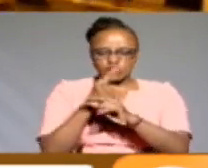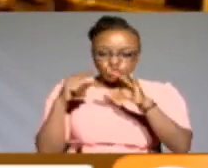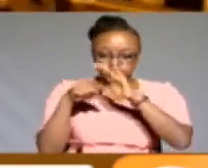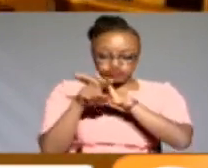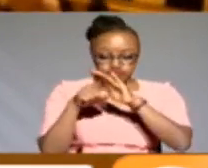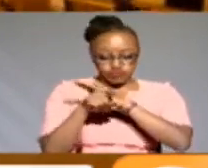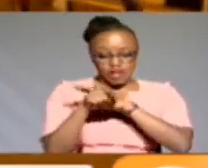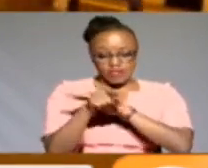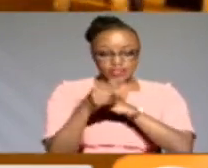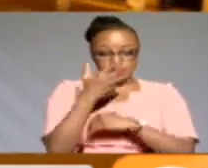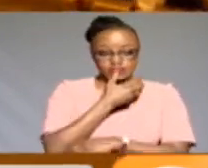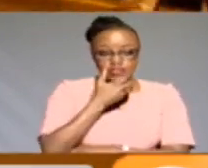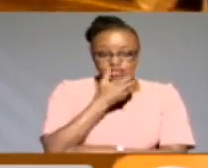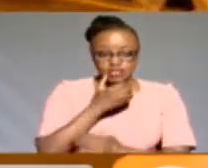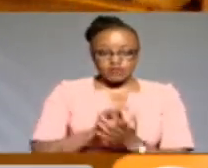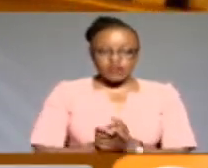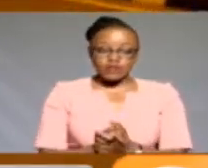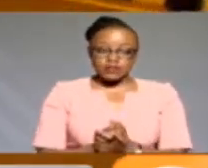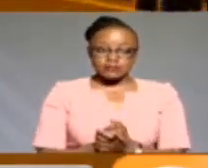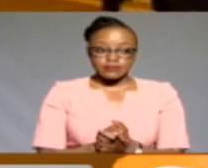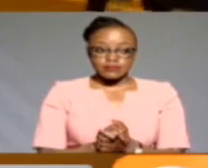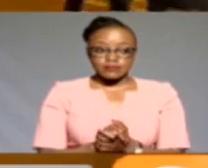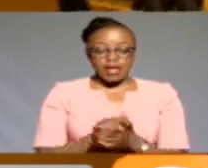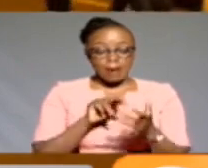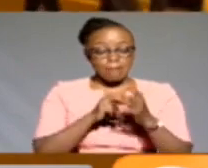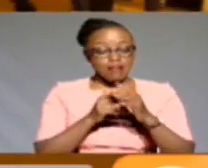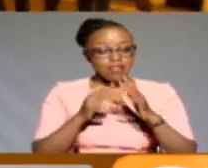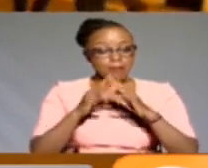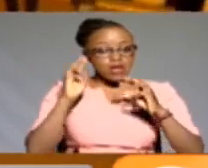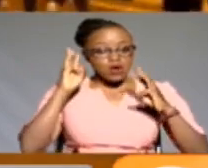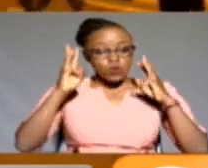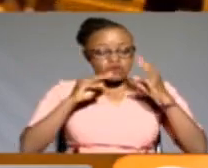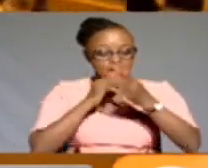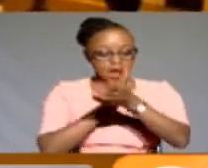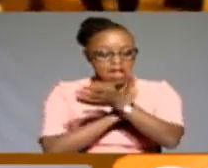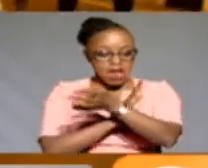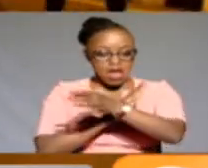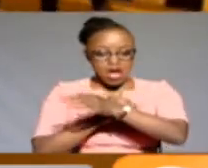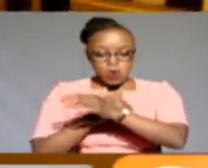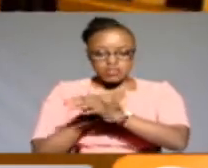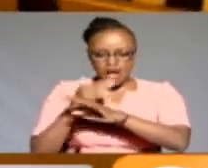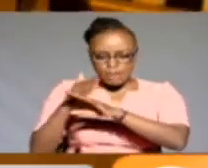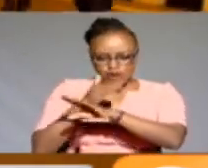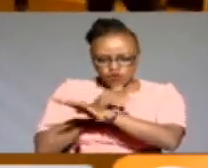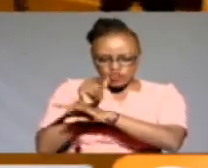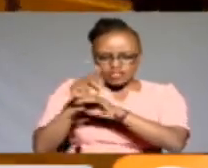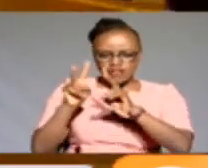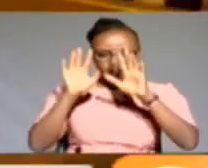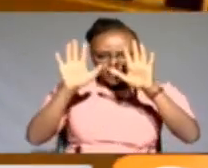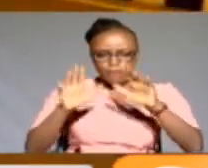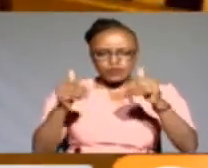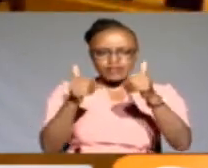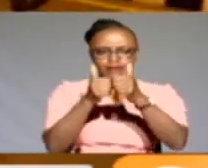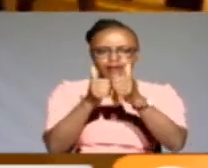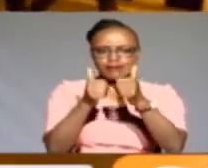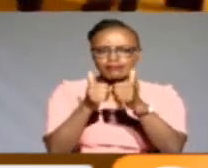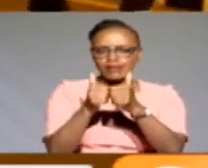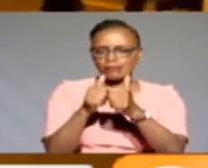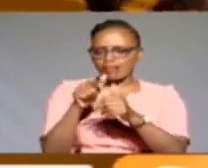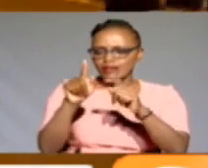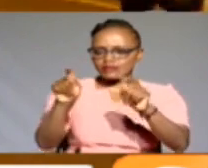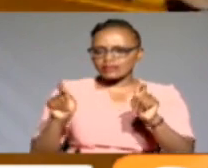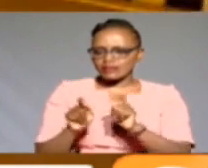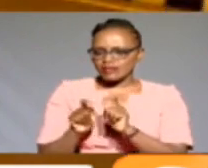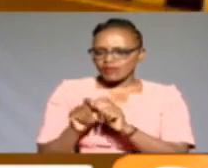Victoria. It's a big worry, Ndong, is the injuries that came just before this very important game. How are those